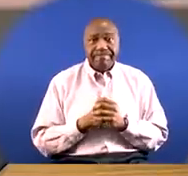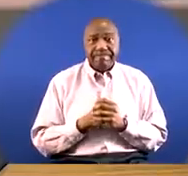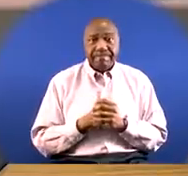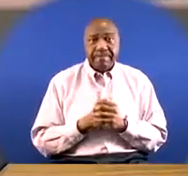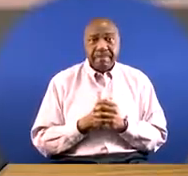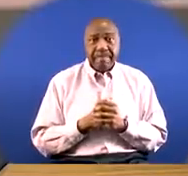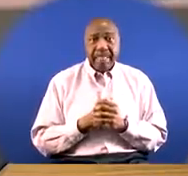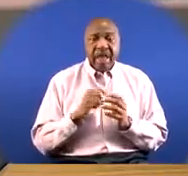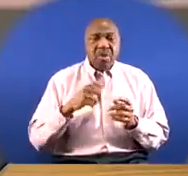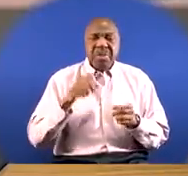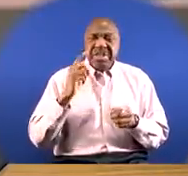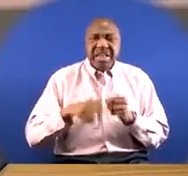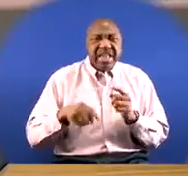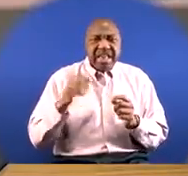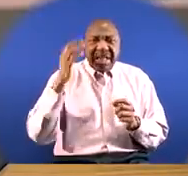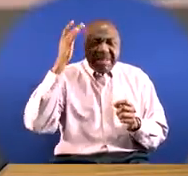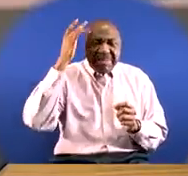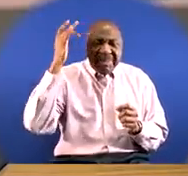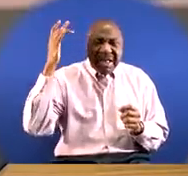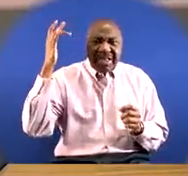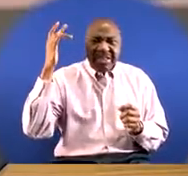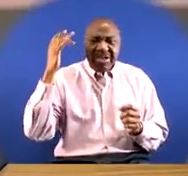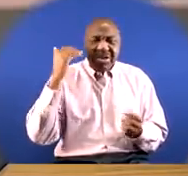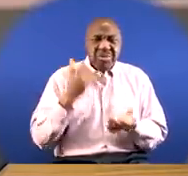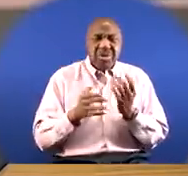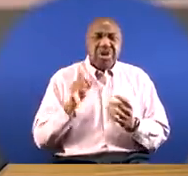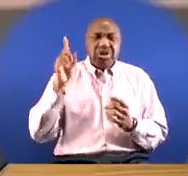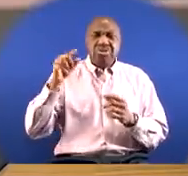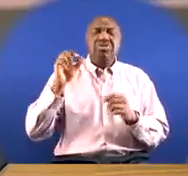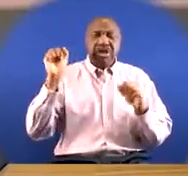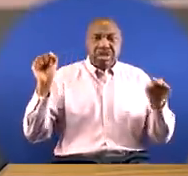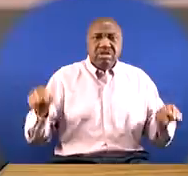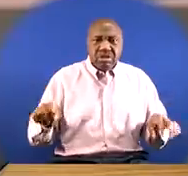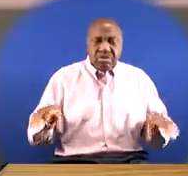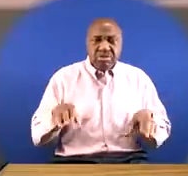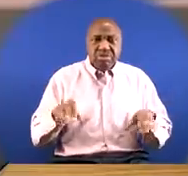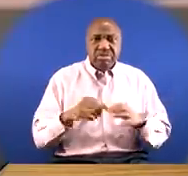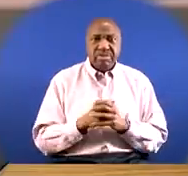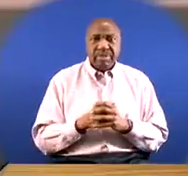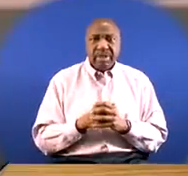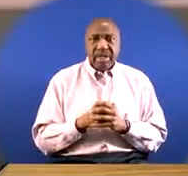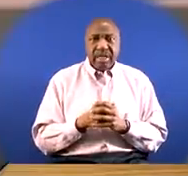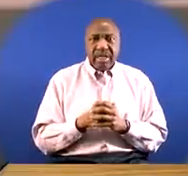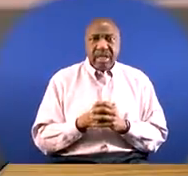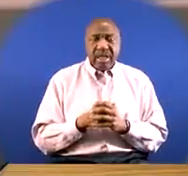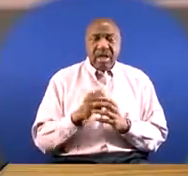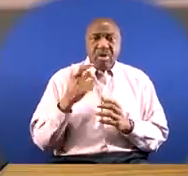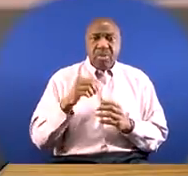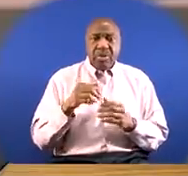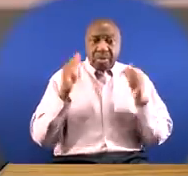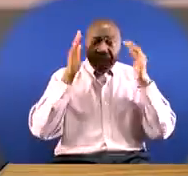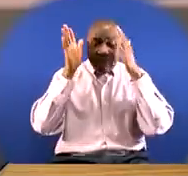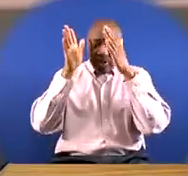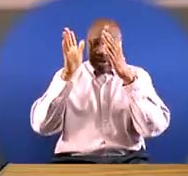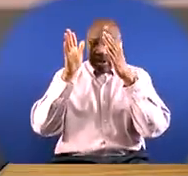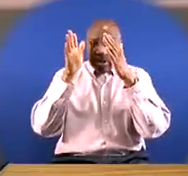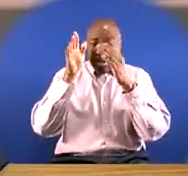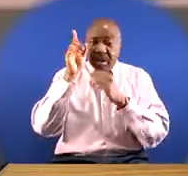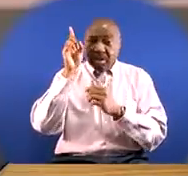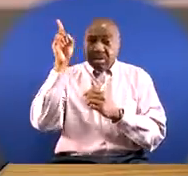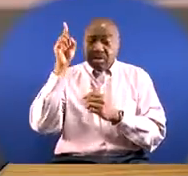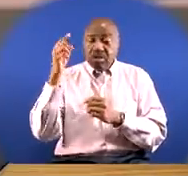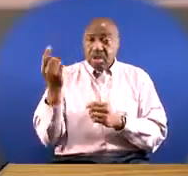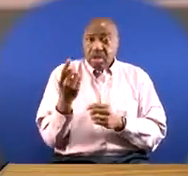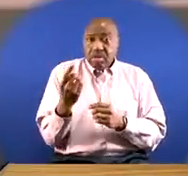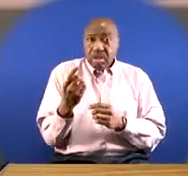we could ever imagine. So preach in this place, and we will give you our undivided attention as we welcome you